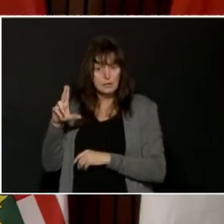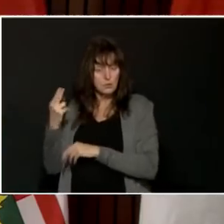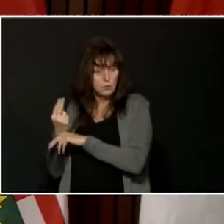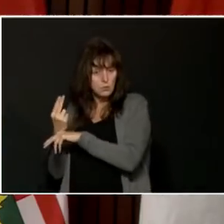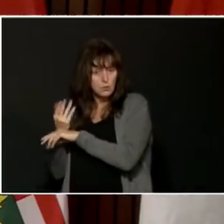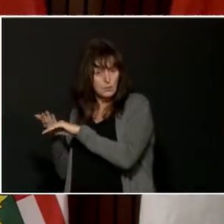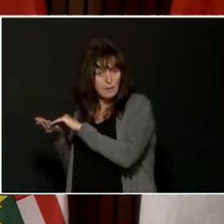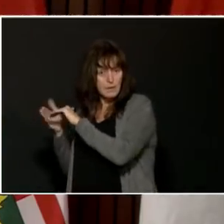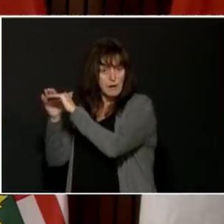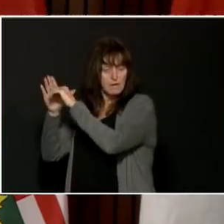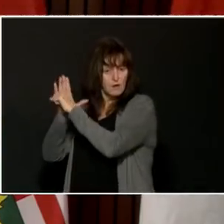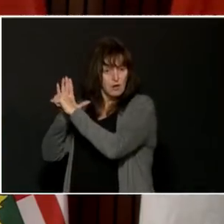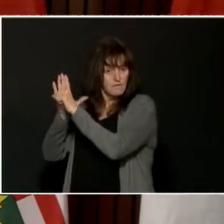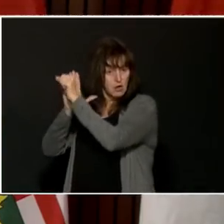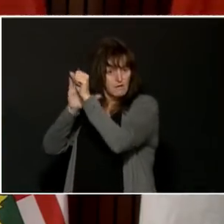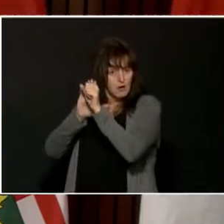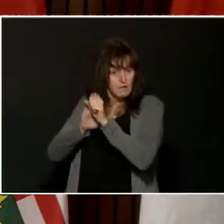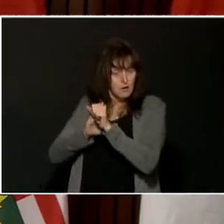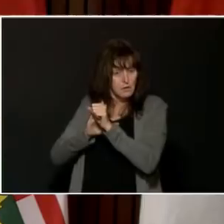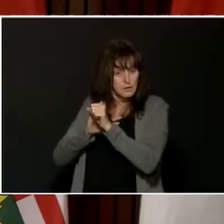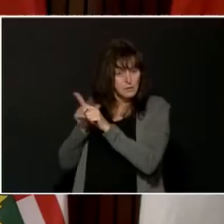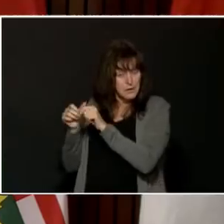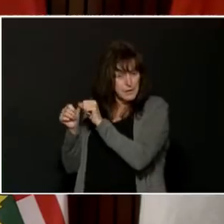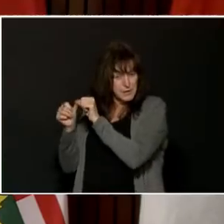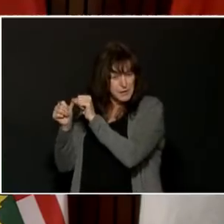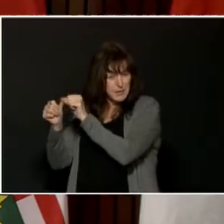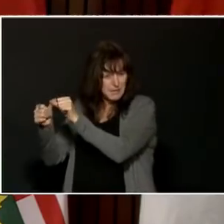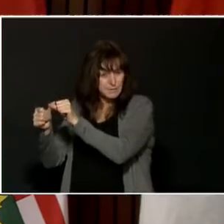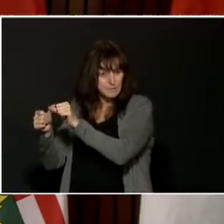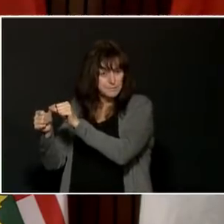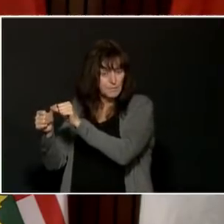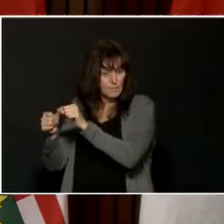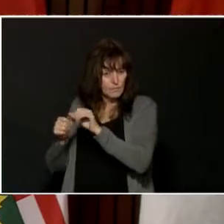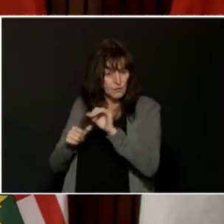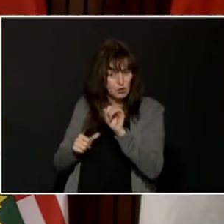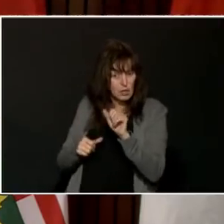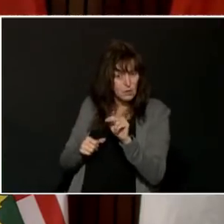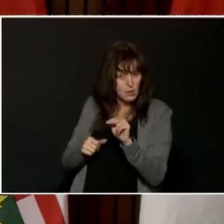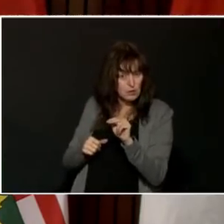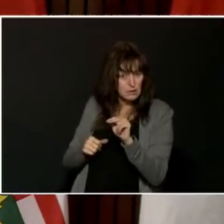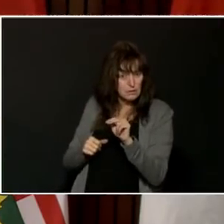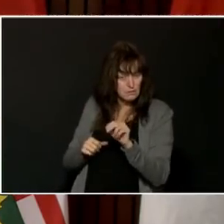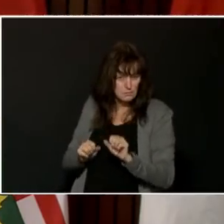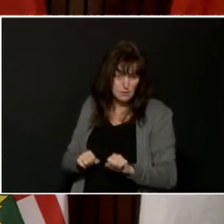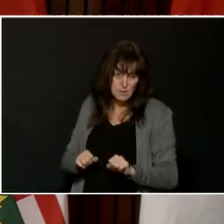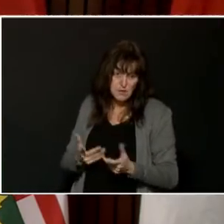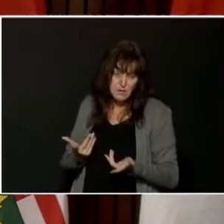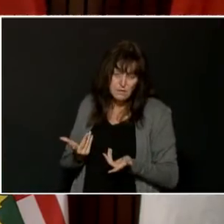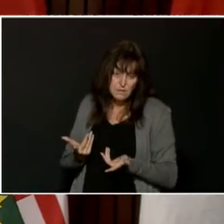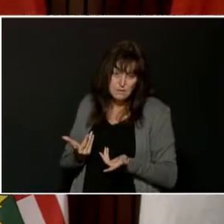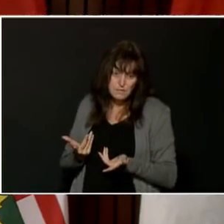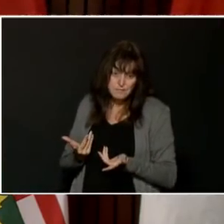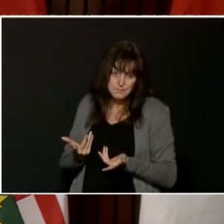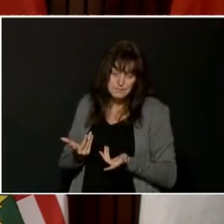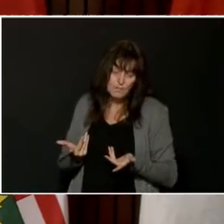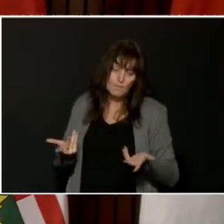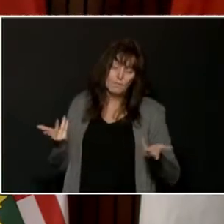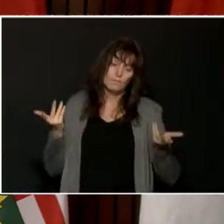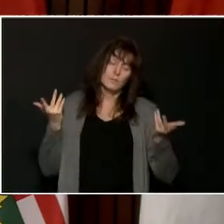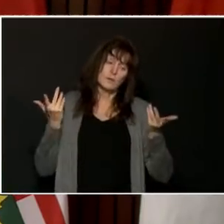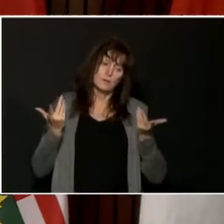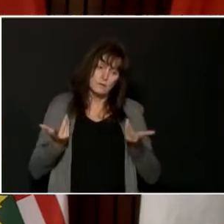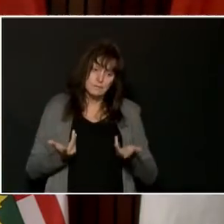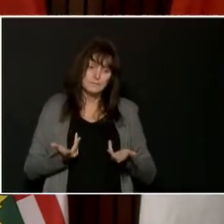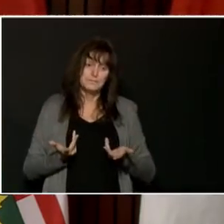are unsustainable, likely sometime in January. And obviously increases in mortality as